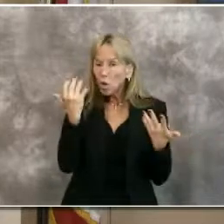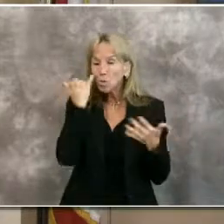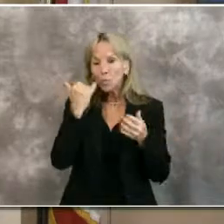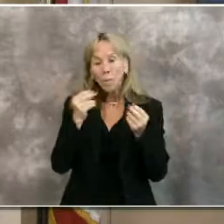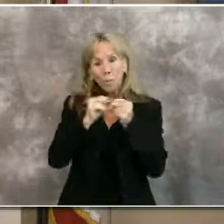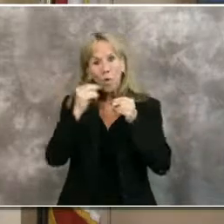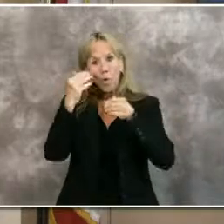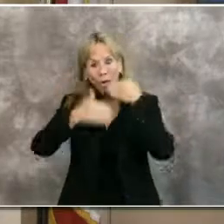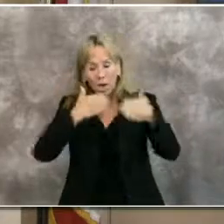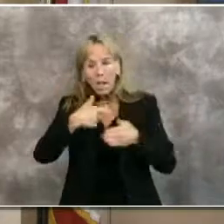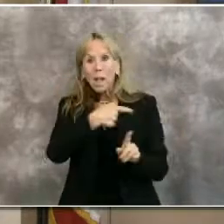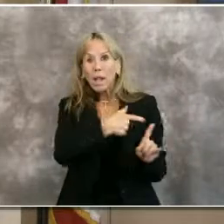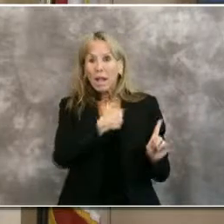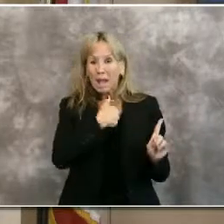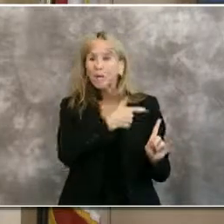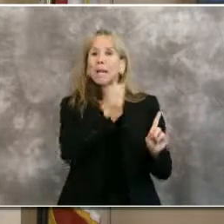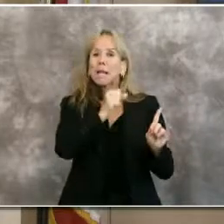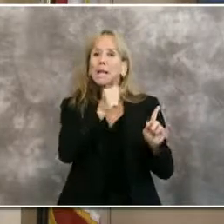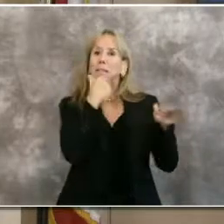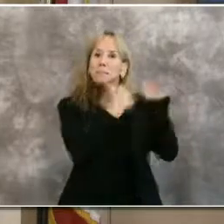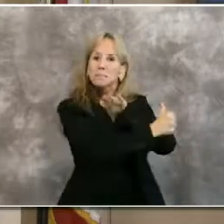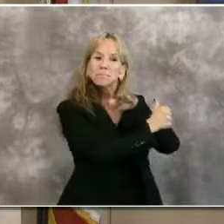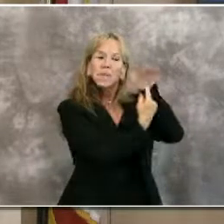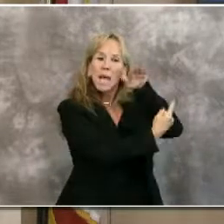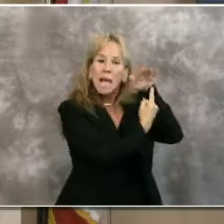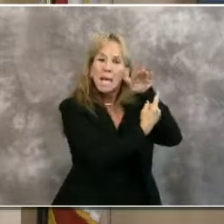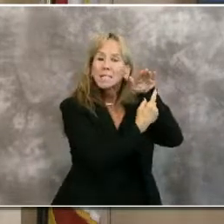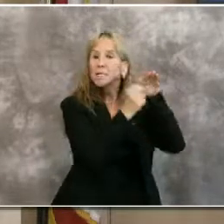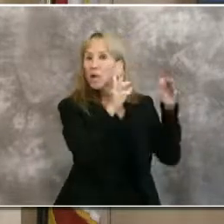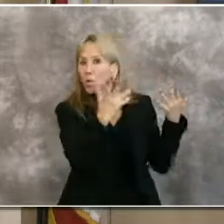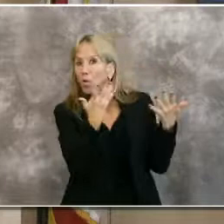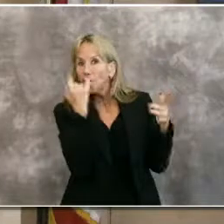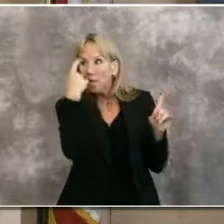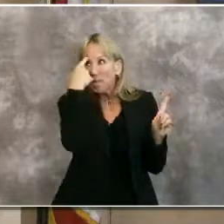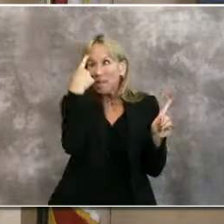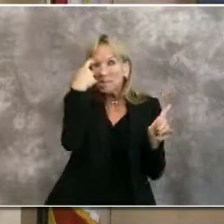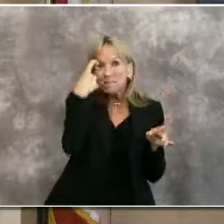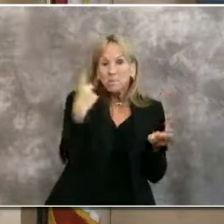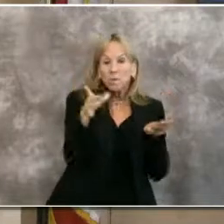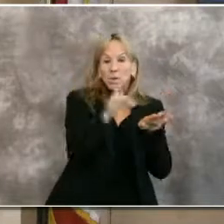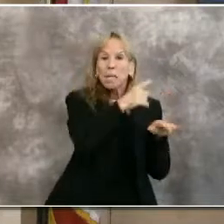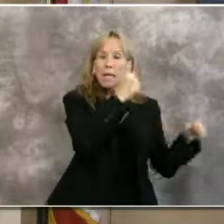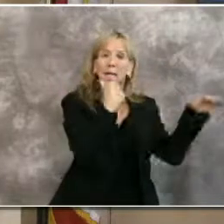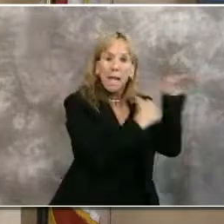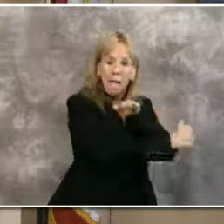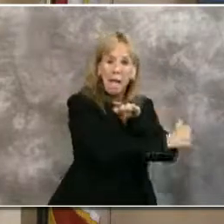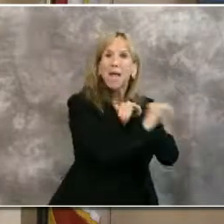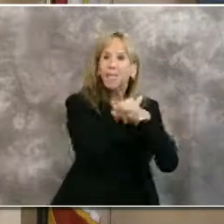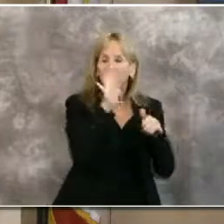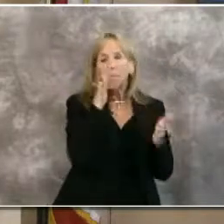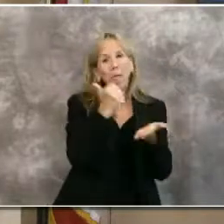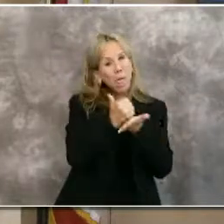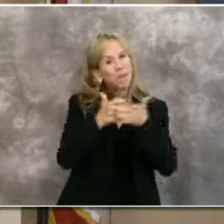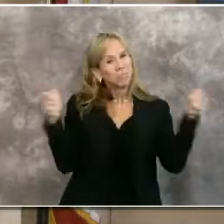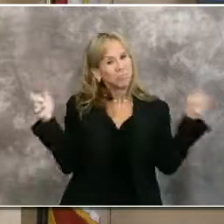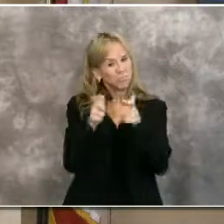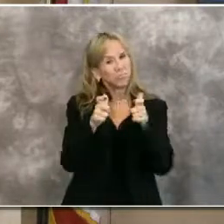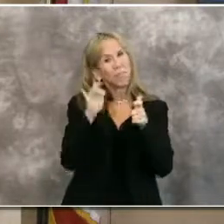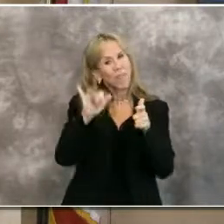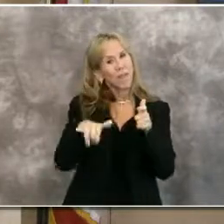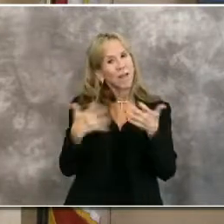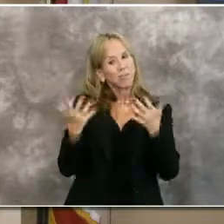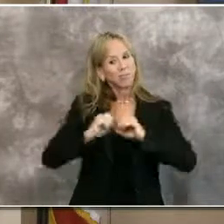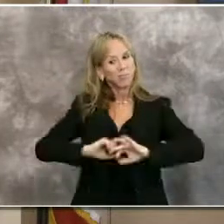to self-isolate and, again, to disrupt the spread of the virus. The treat part is